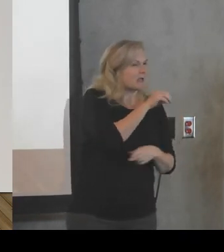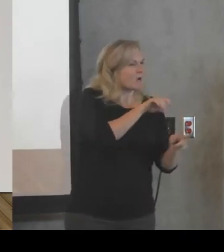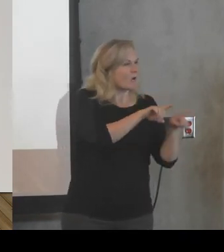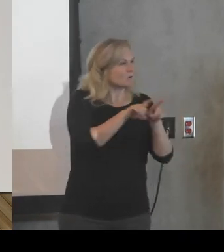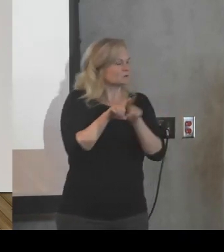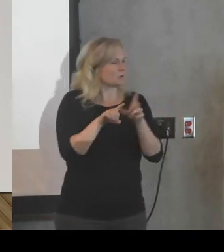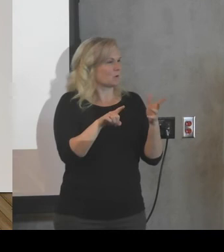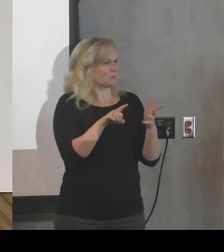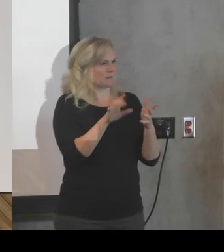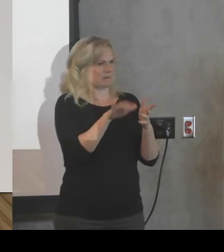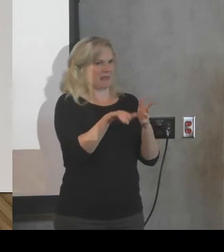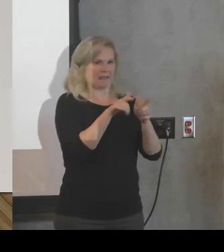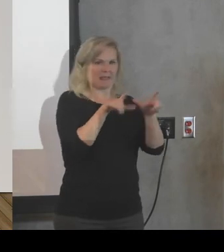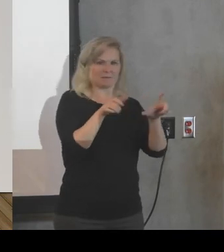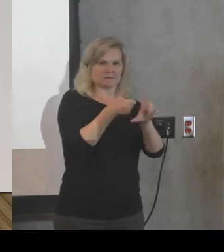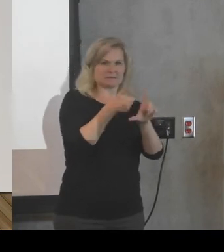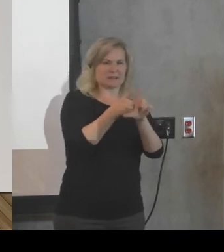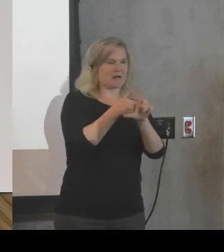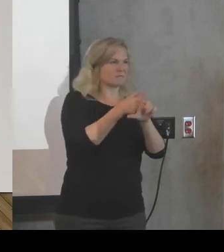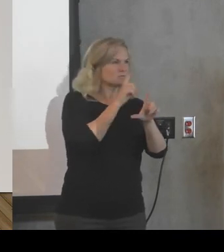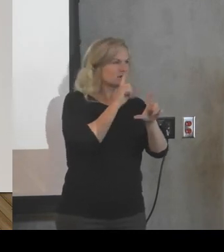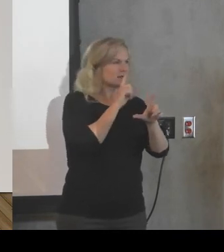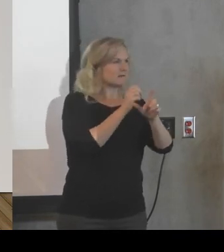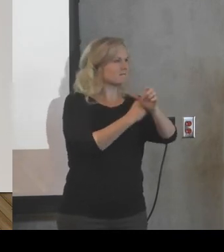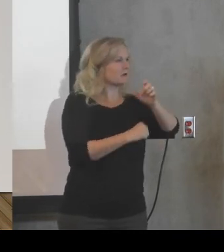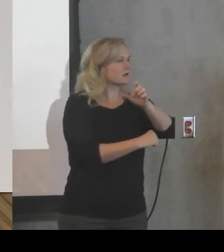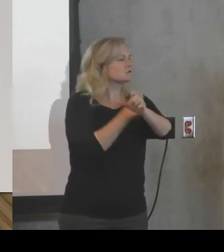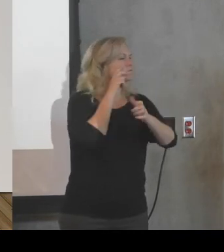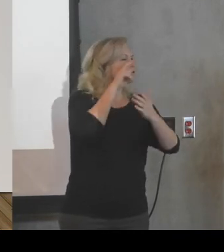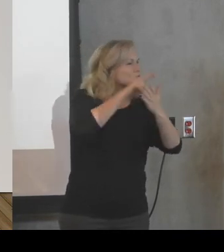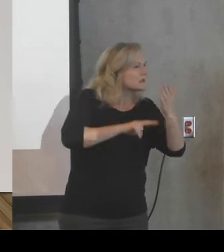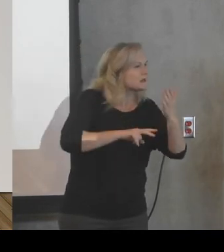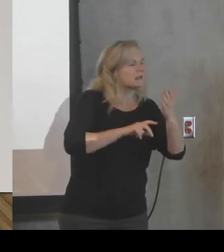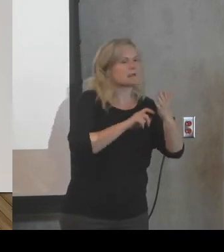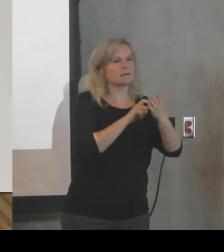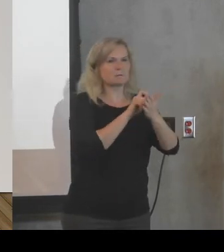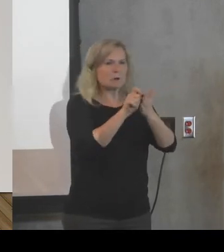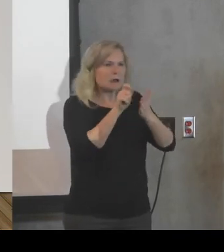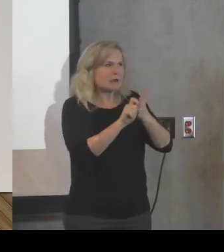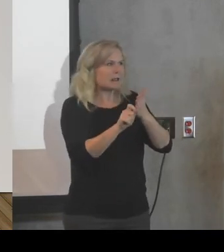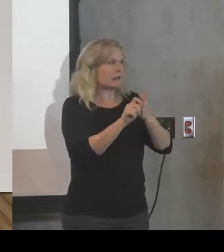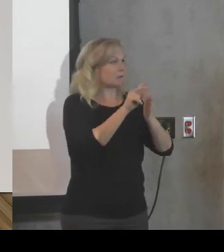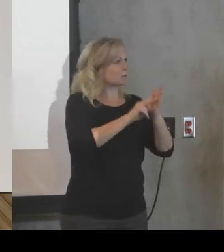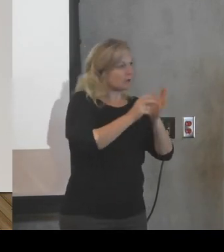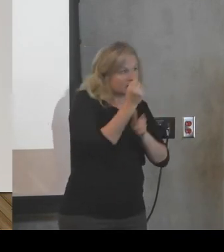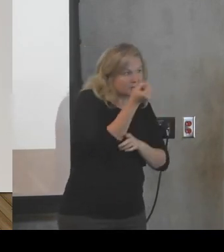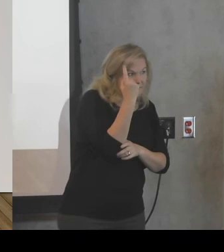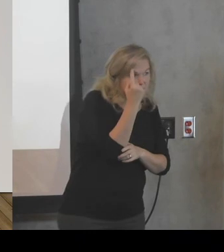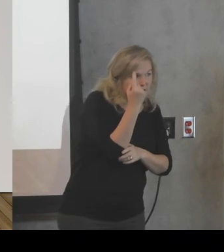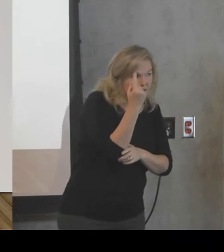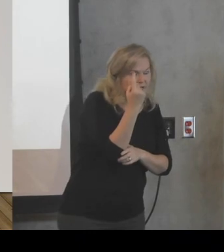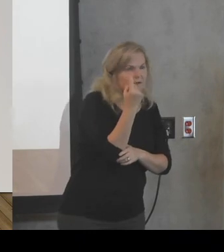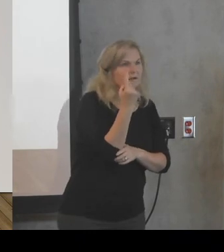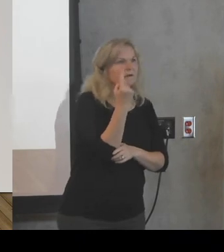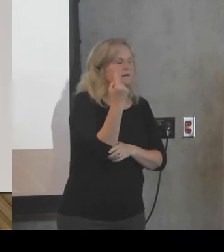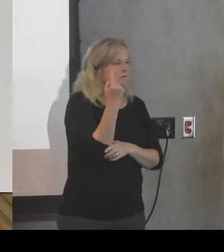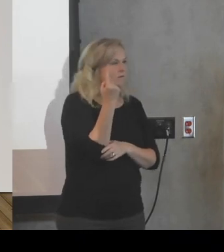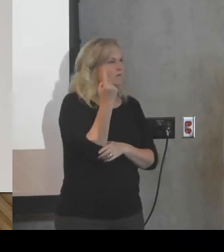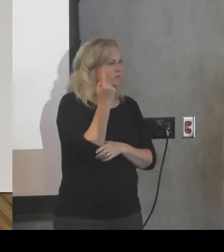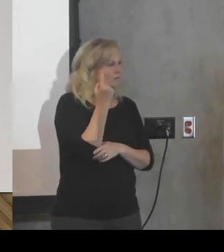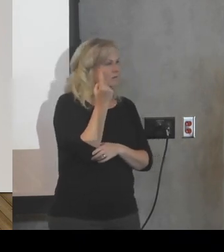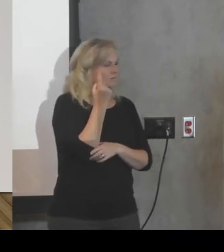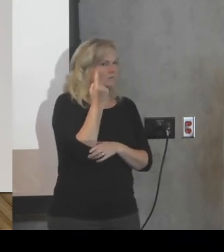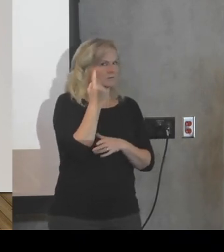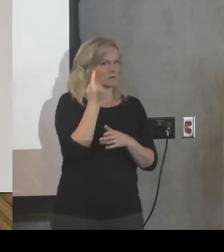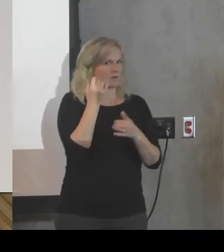is the backbone of reading and reading comprehension. So you'll see as